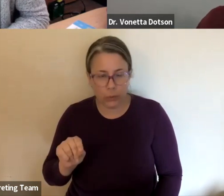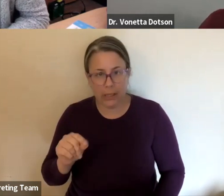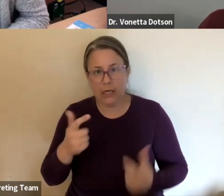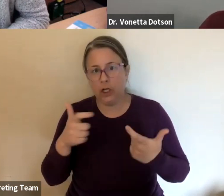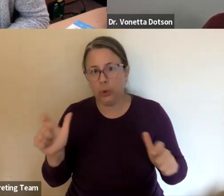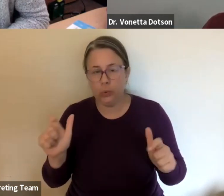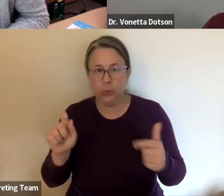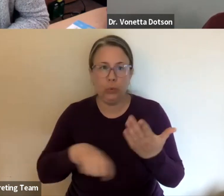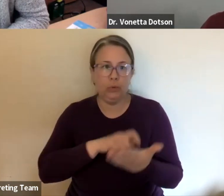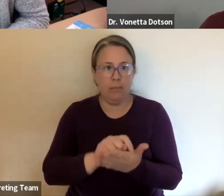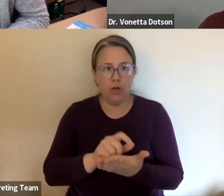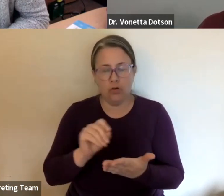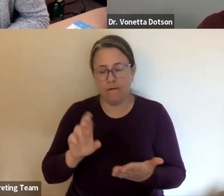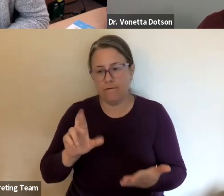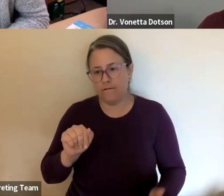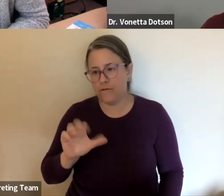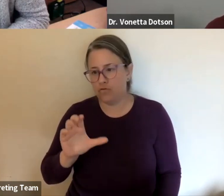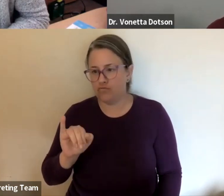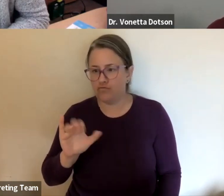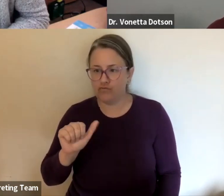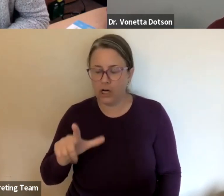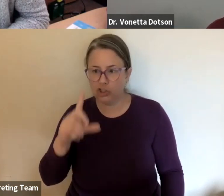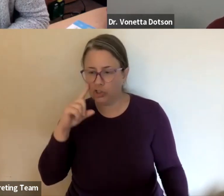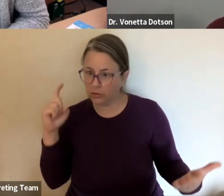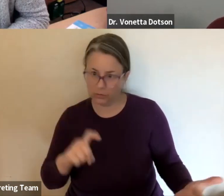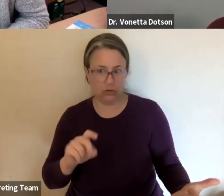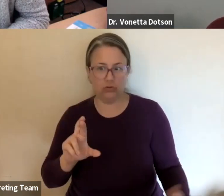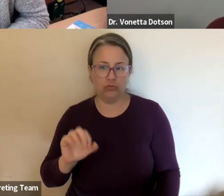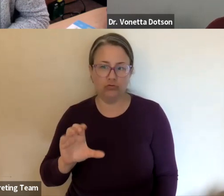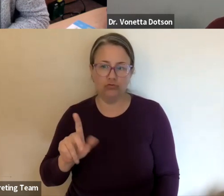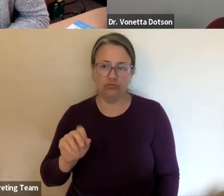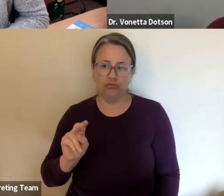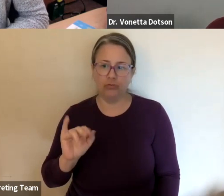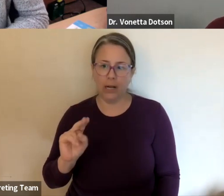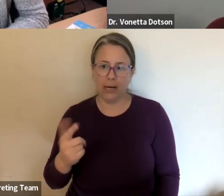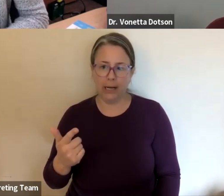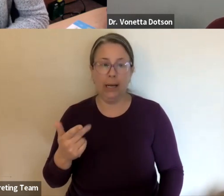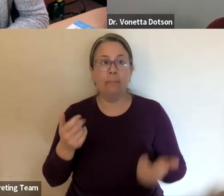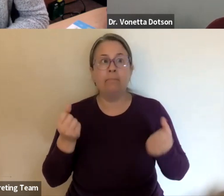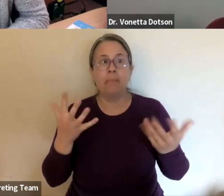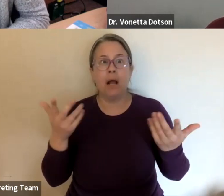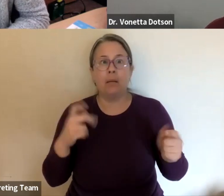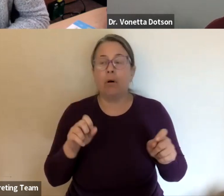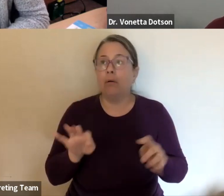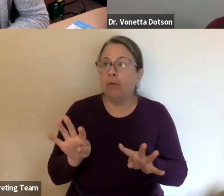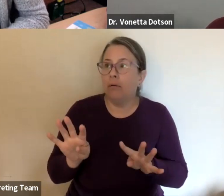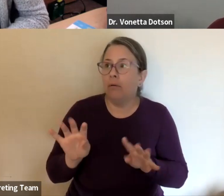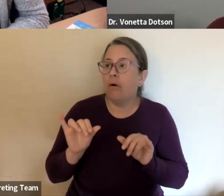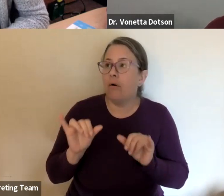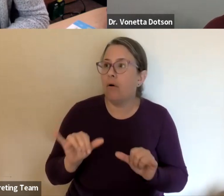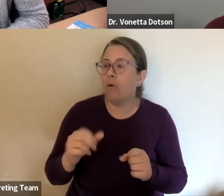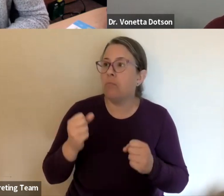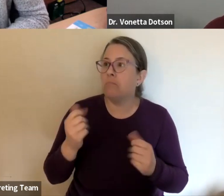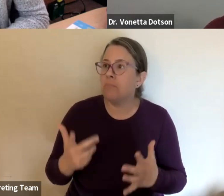that really have been ignored, marginalized, and harmed in various ways. So in some ways, I